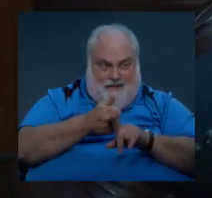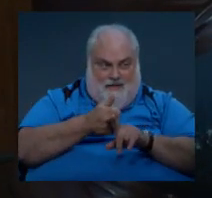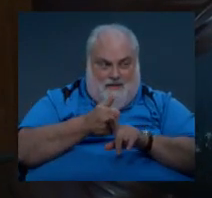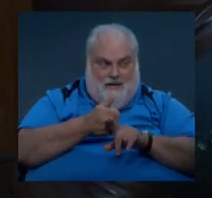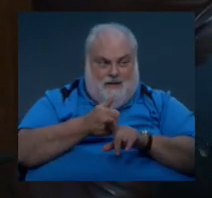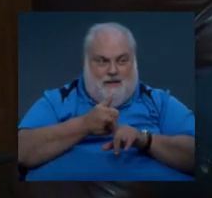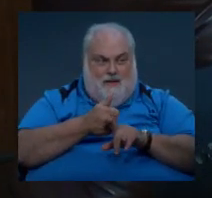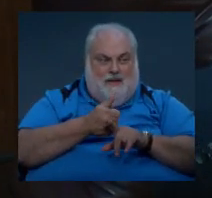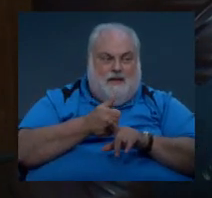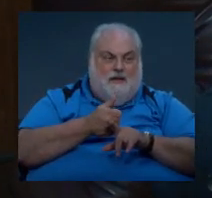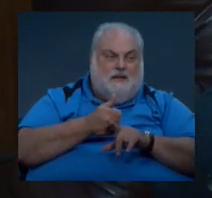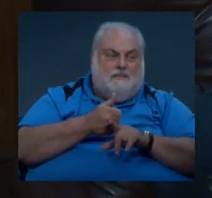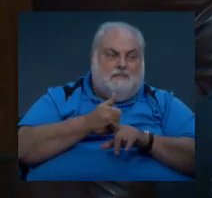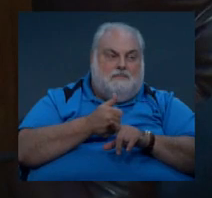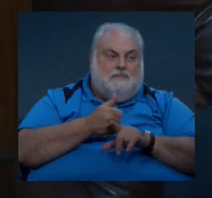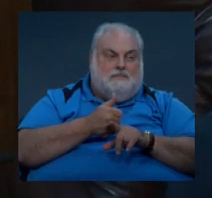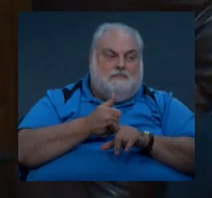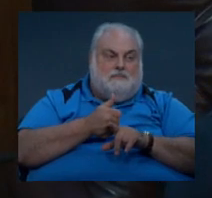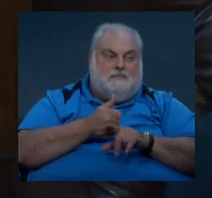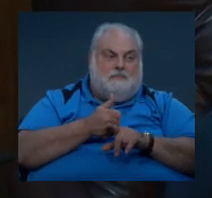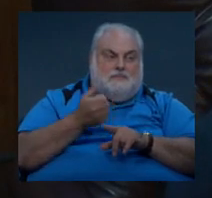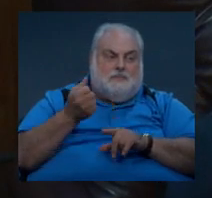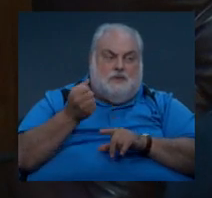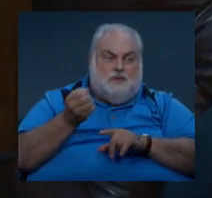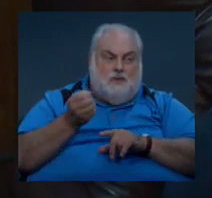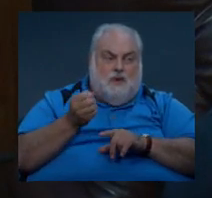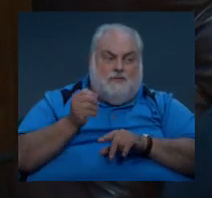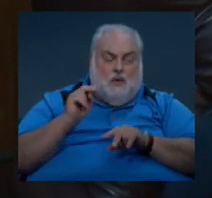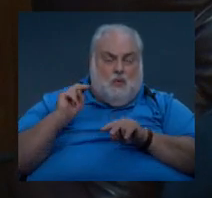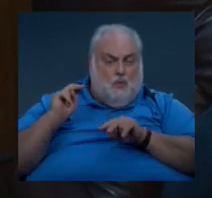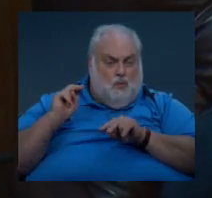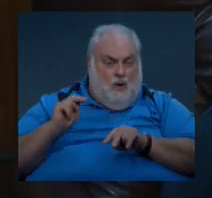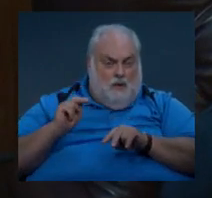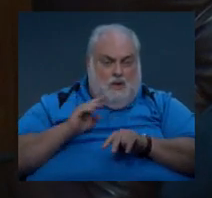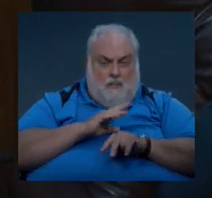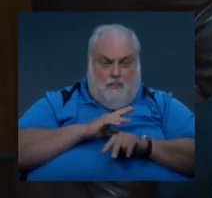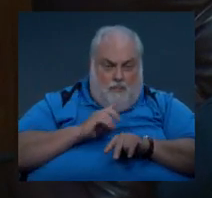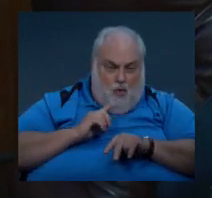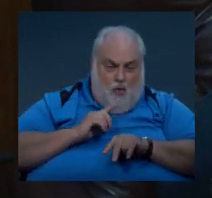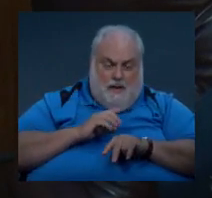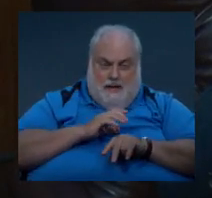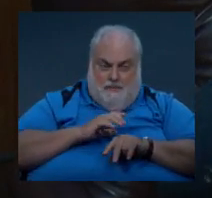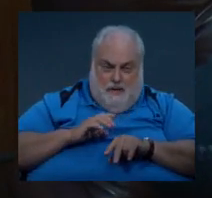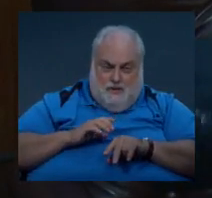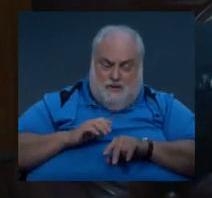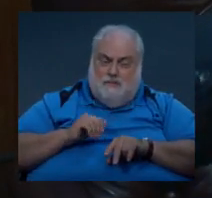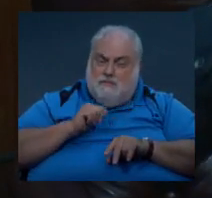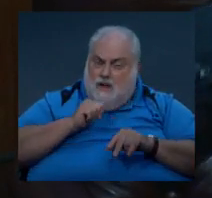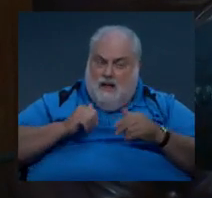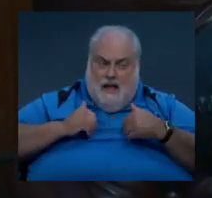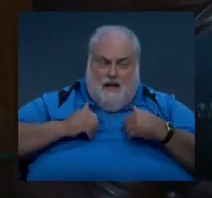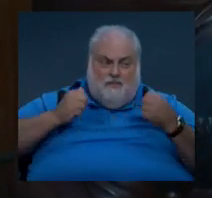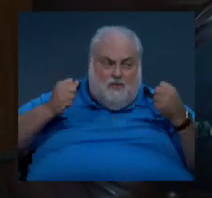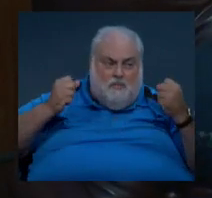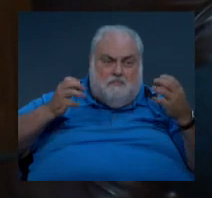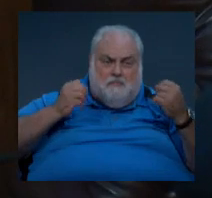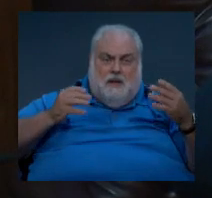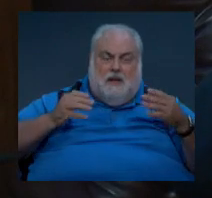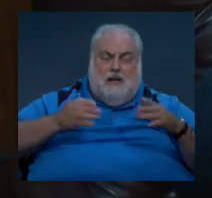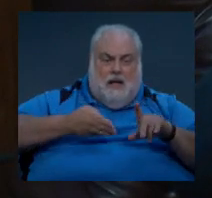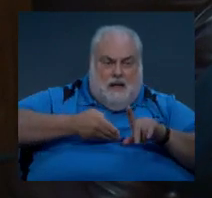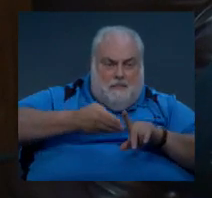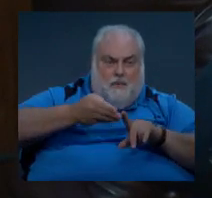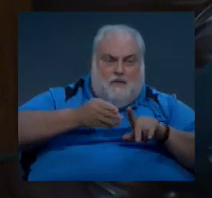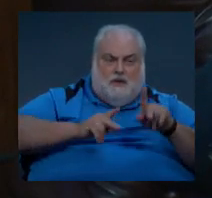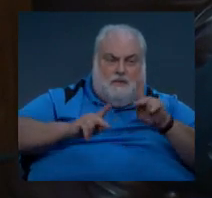of loosely, but, and so what you have to watch when we have boards and commissions is that you don't get too many industry people. Having